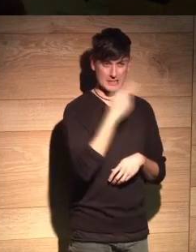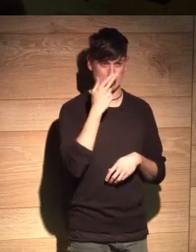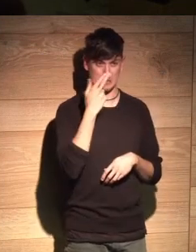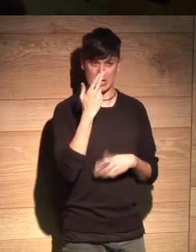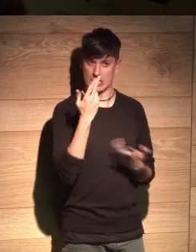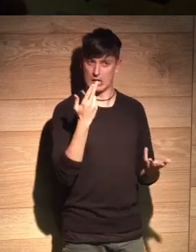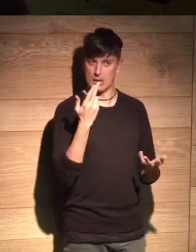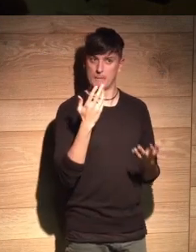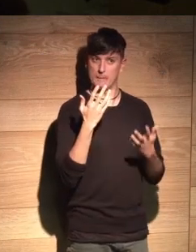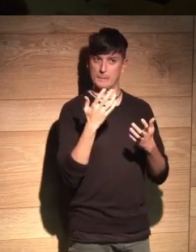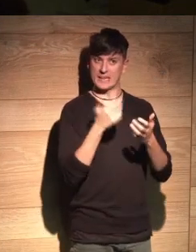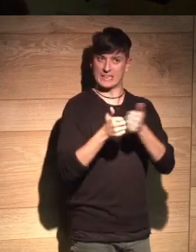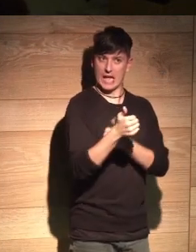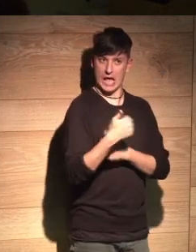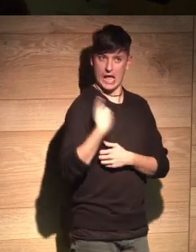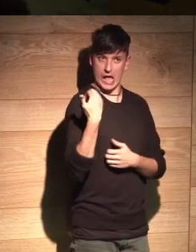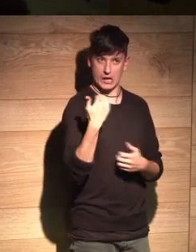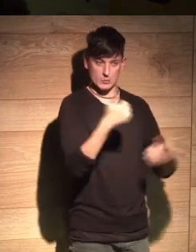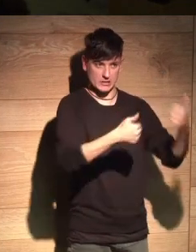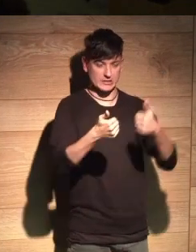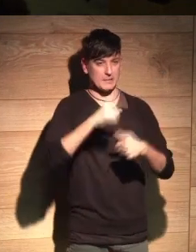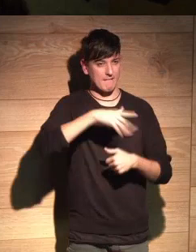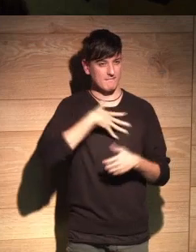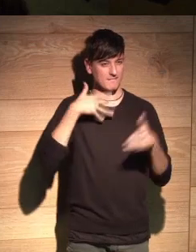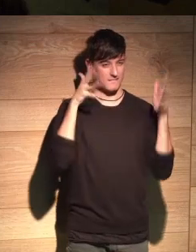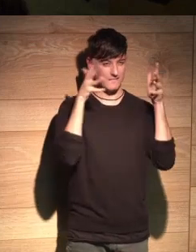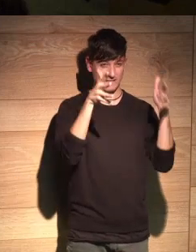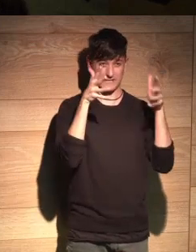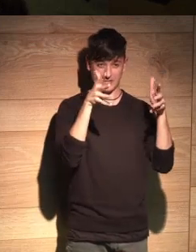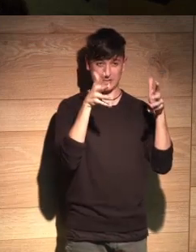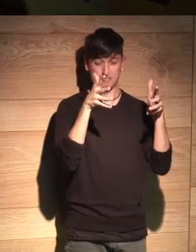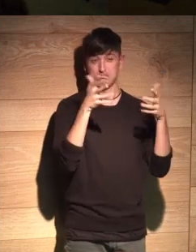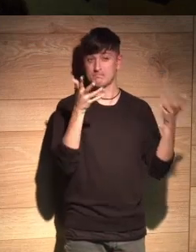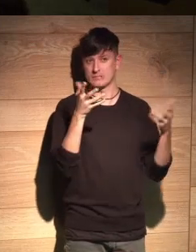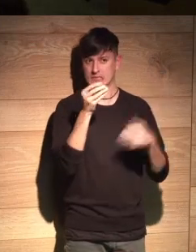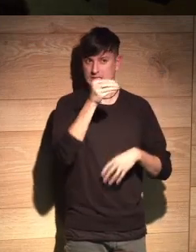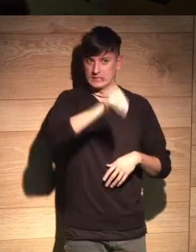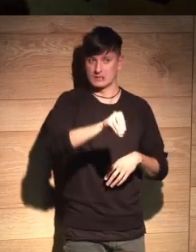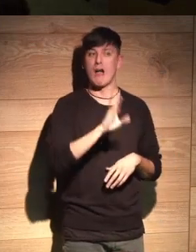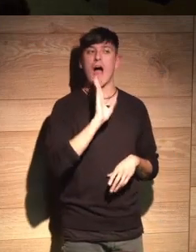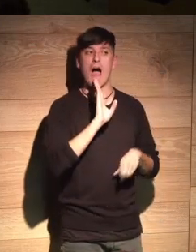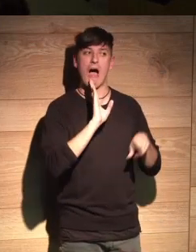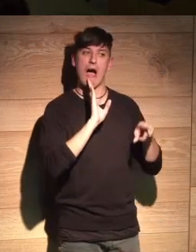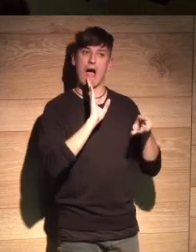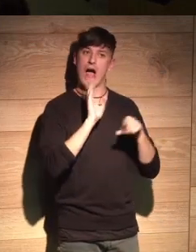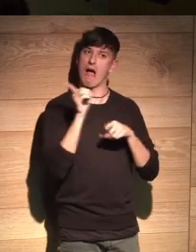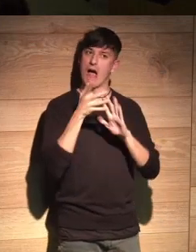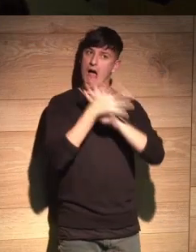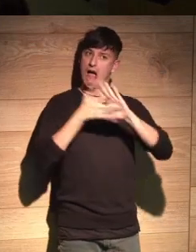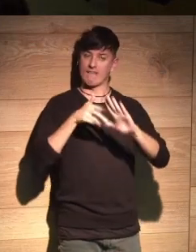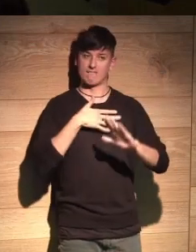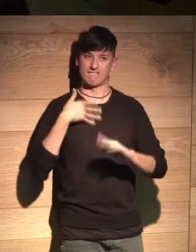diversity. Please allow me to make a recommendation within added to